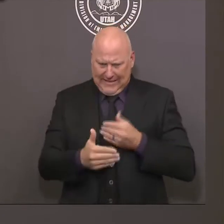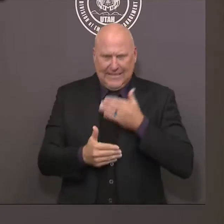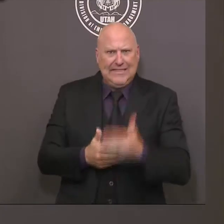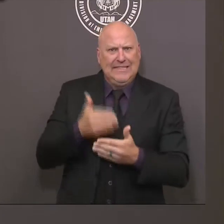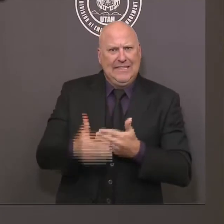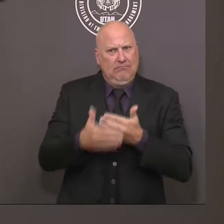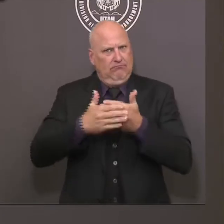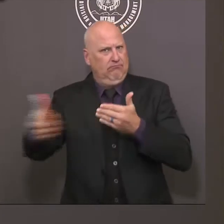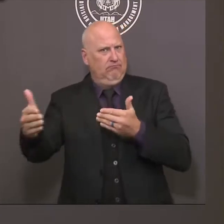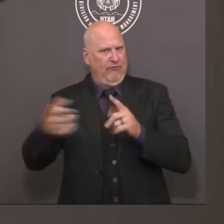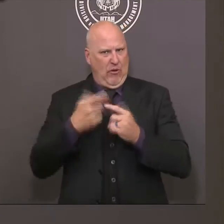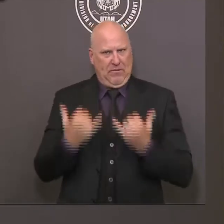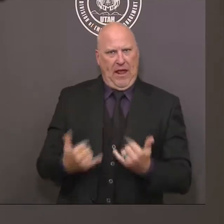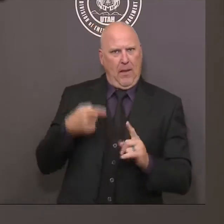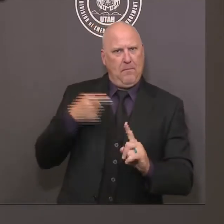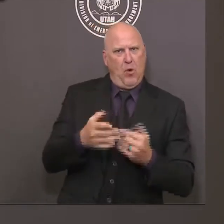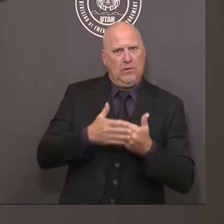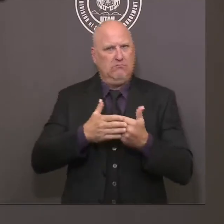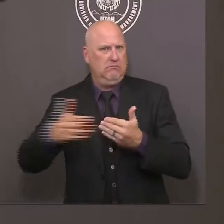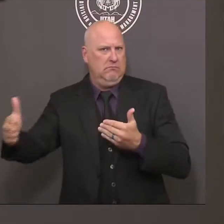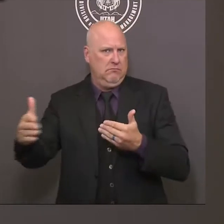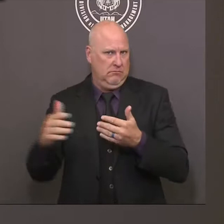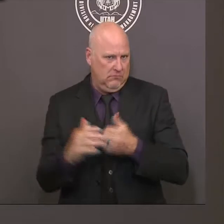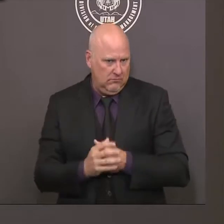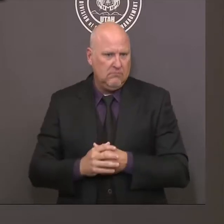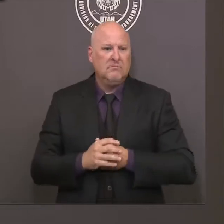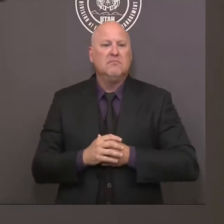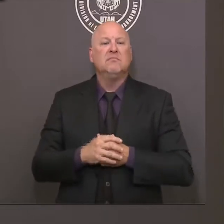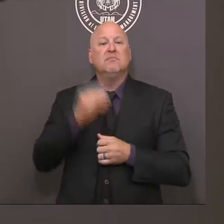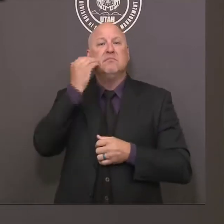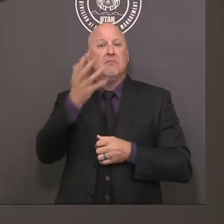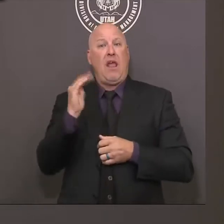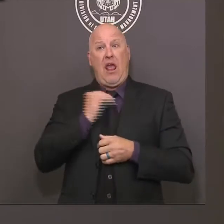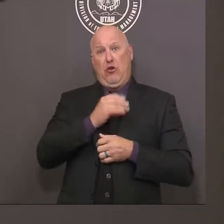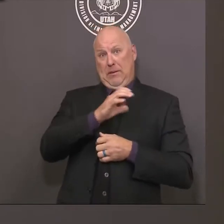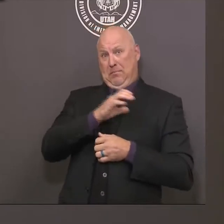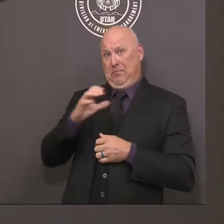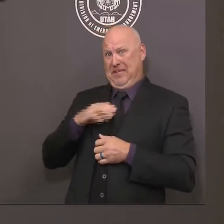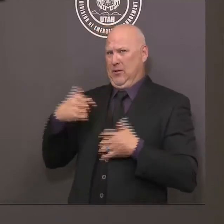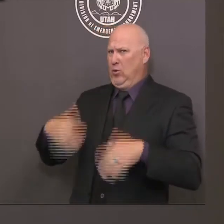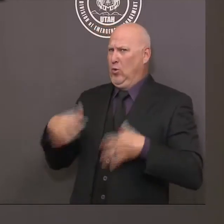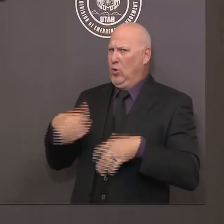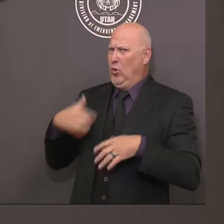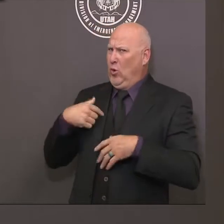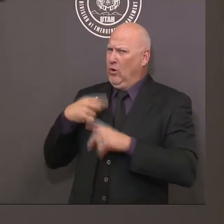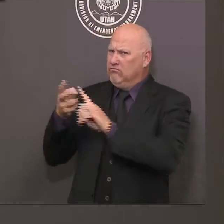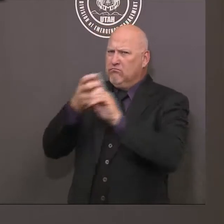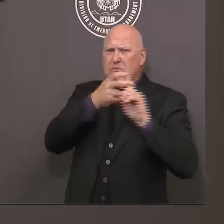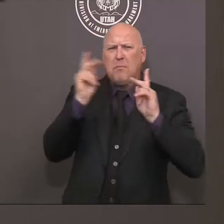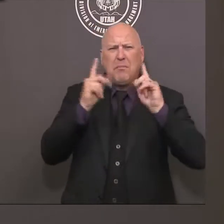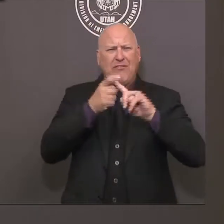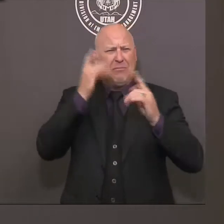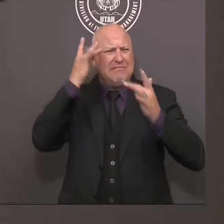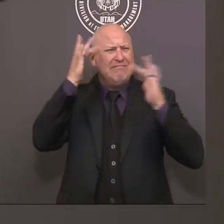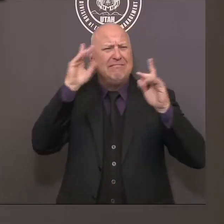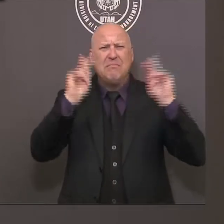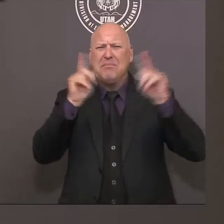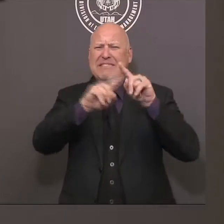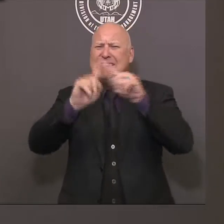had some of the best and brightest people on all of our plans, whether they be in the medical field, the scientific field, data accumulation and